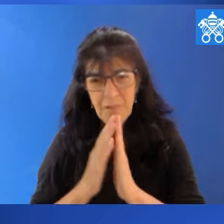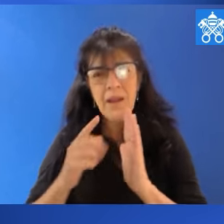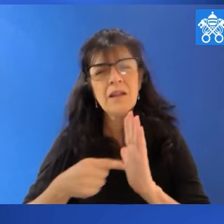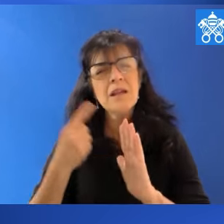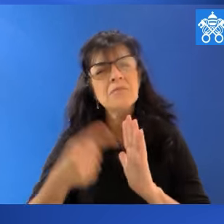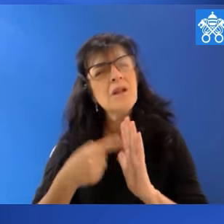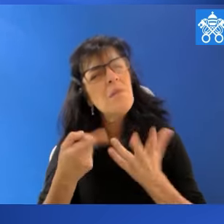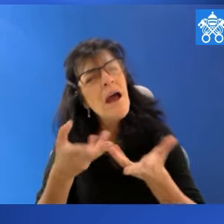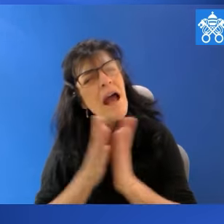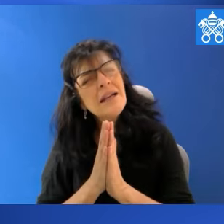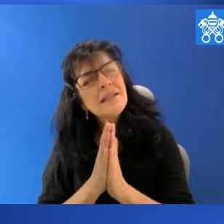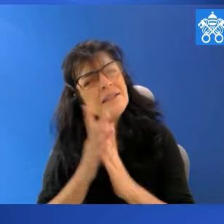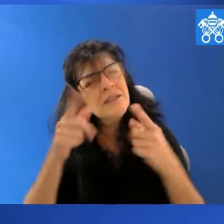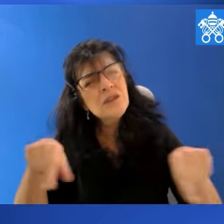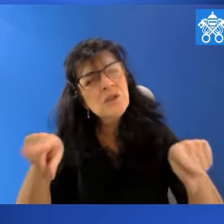Sometimes I would like to ask you,